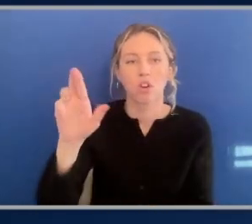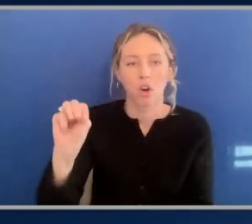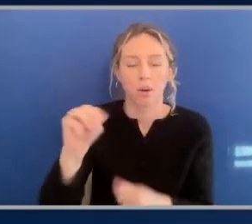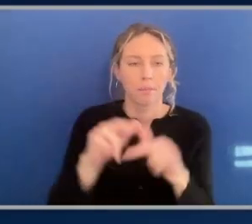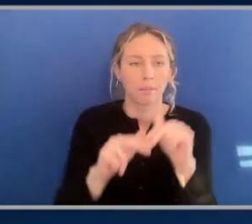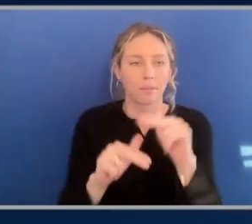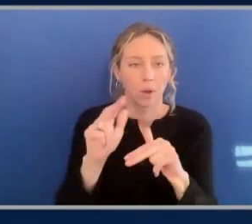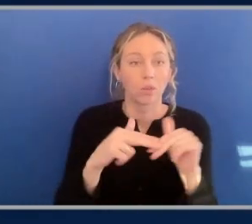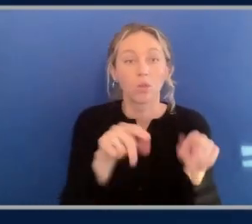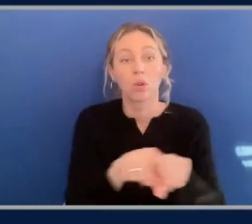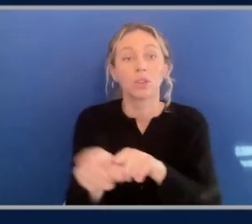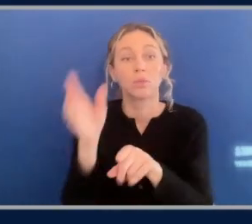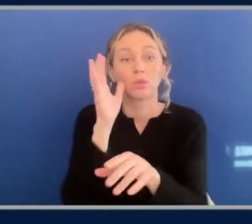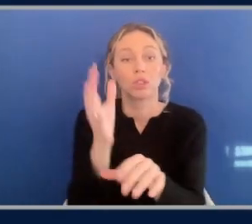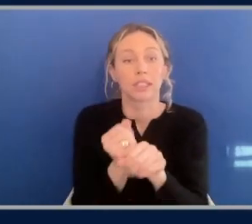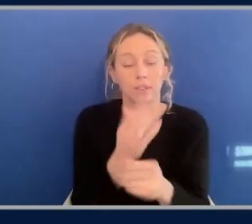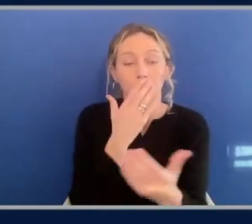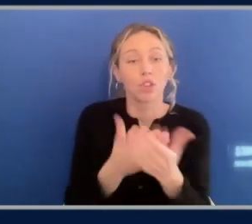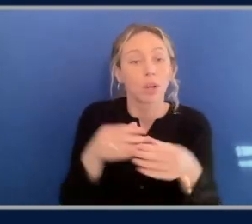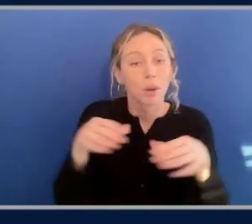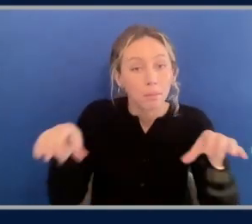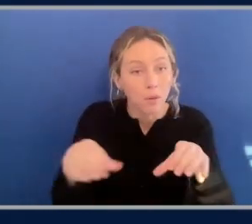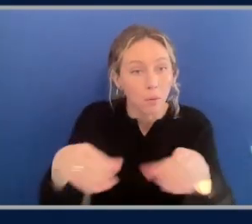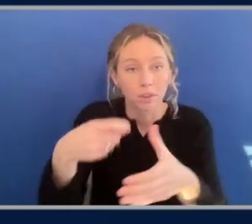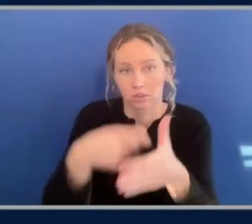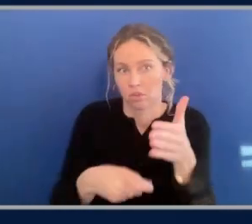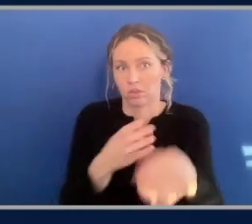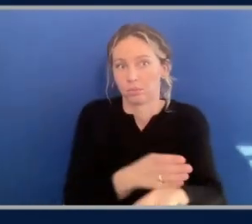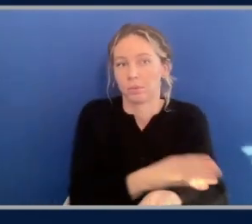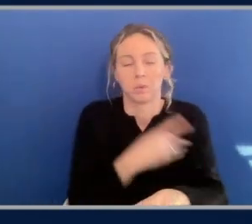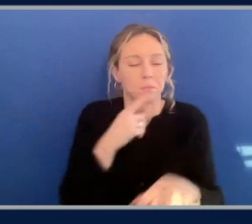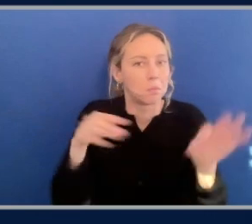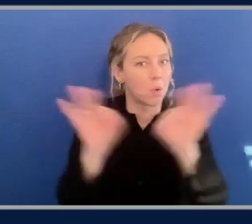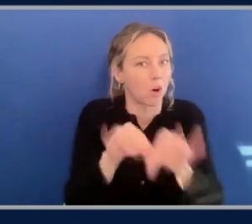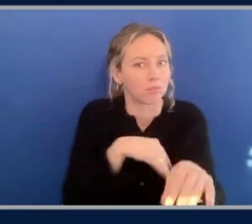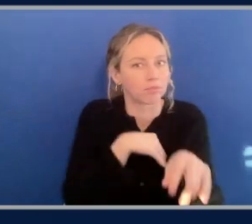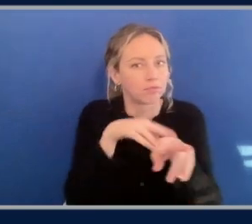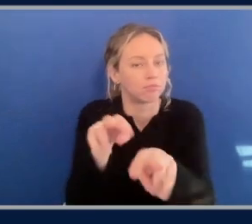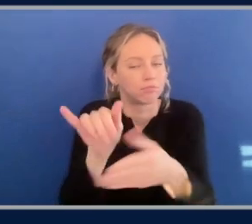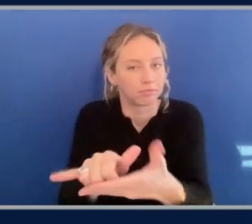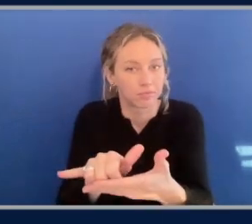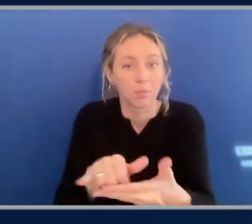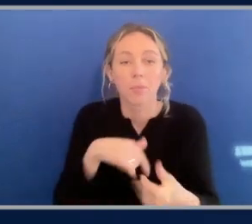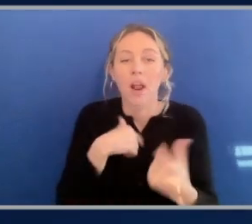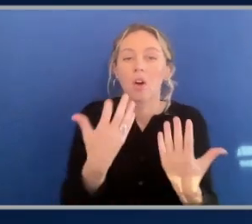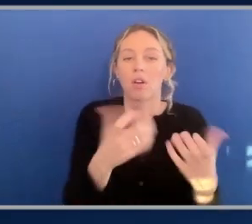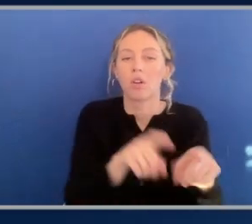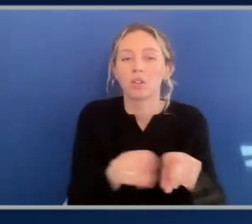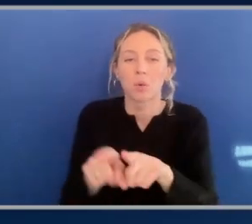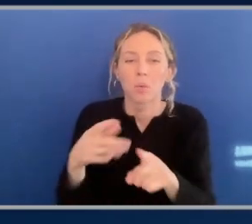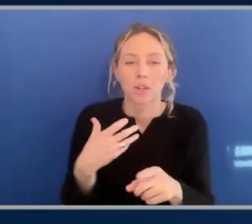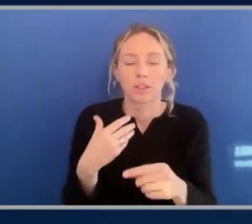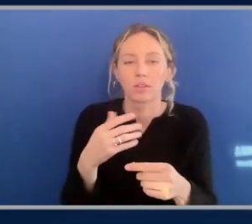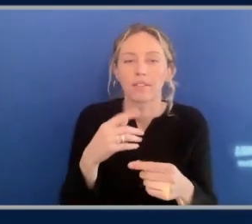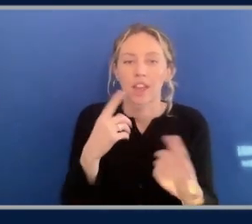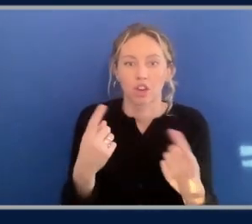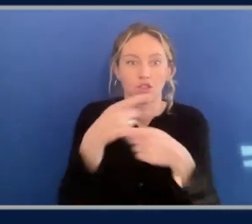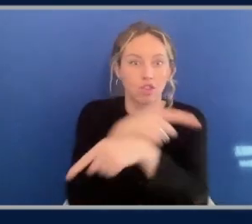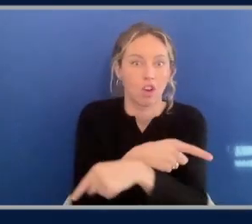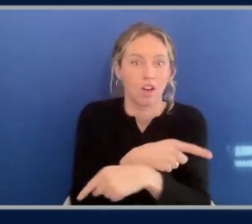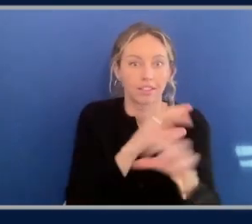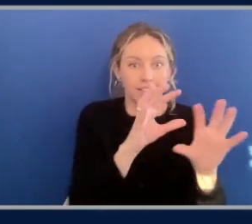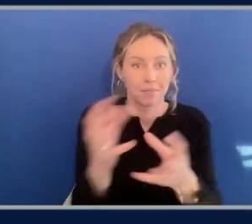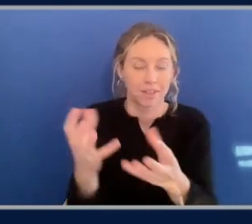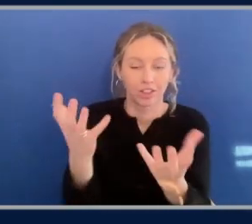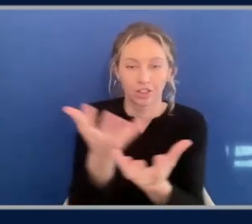also get really good performance and cost improvements, so worth checking out. But in this case, I wanted to highlight the cross-compilation features that are built into Cargo